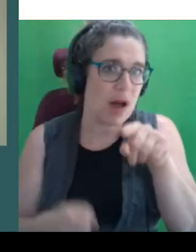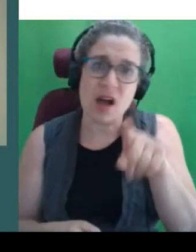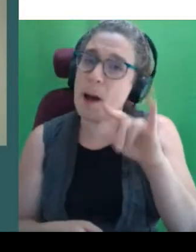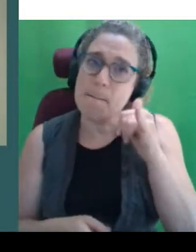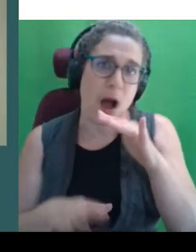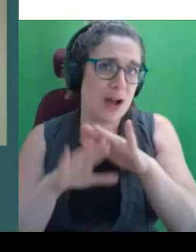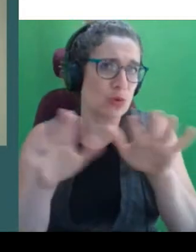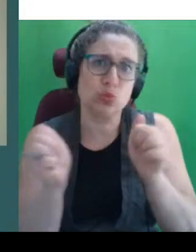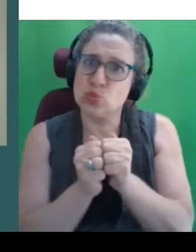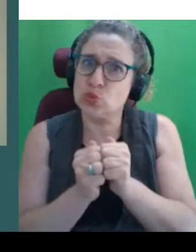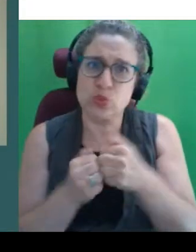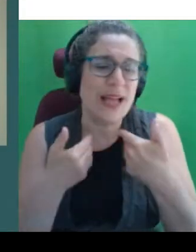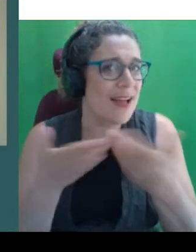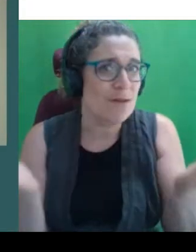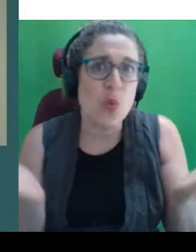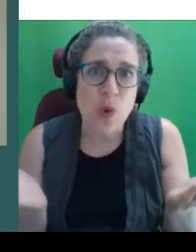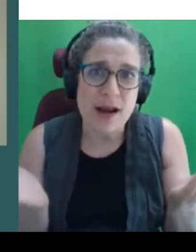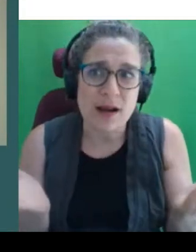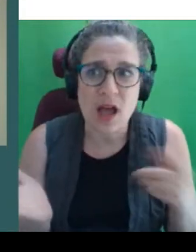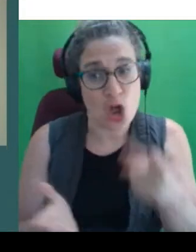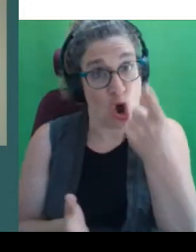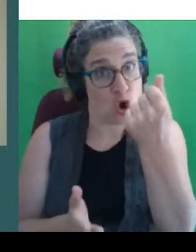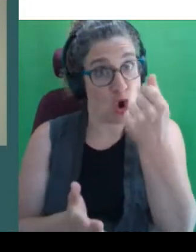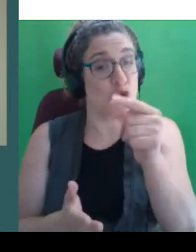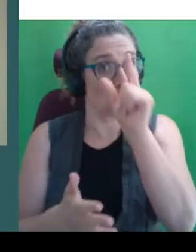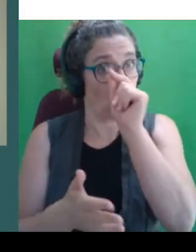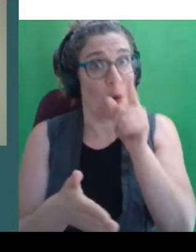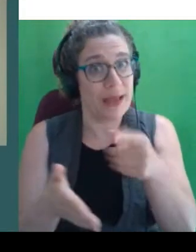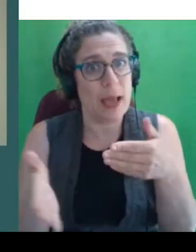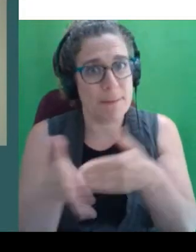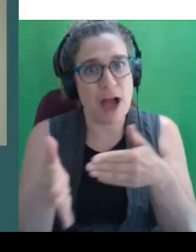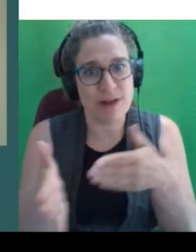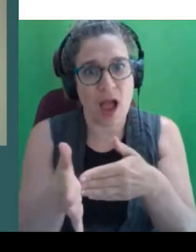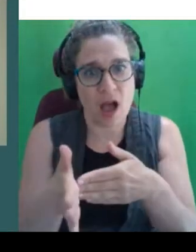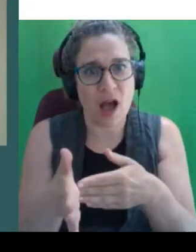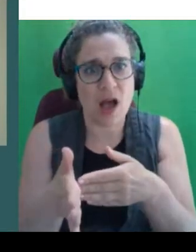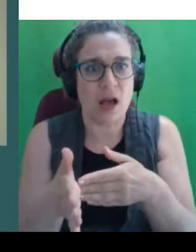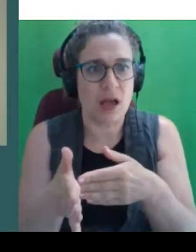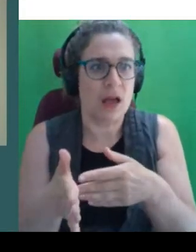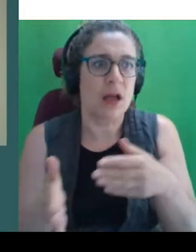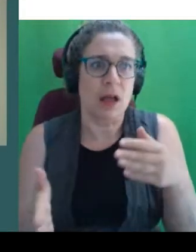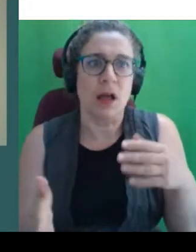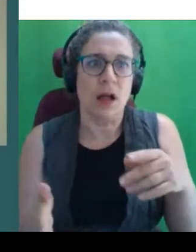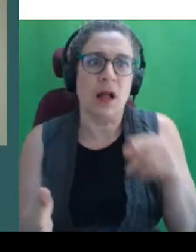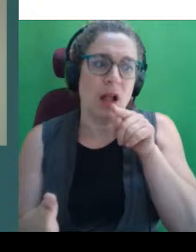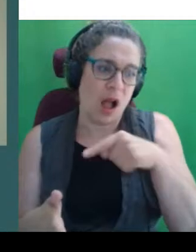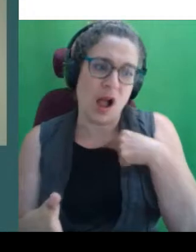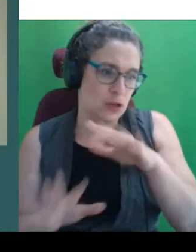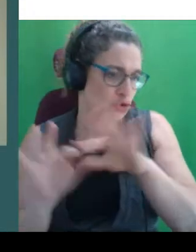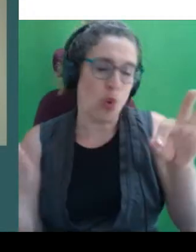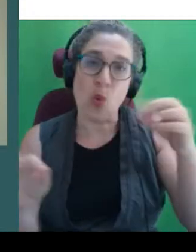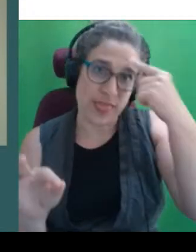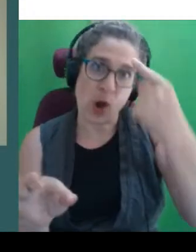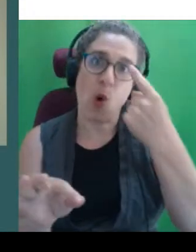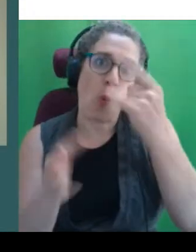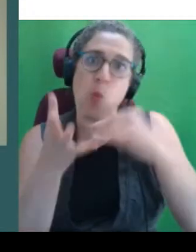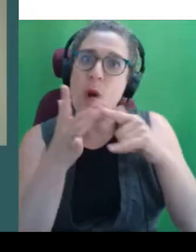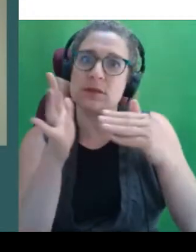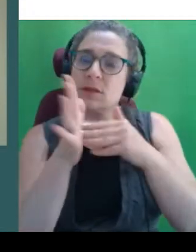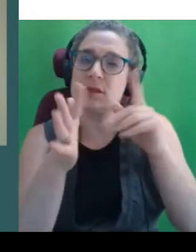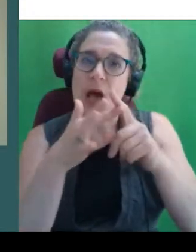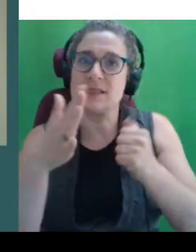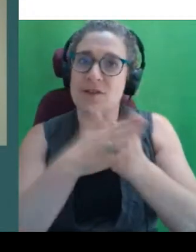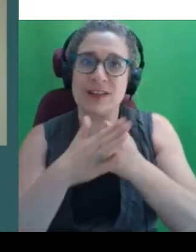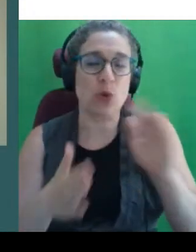And cost might be a barrier to that for some people. So I don't think one size fits all. It's a very difficult question to